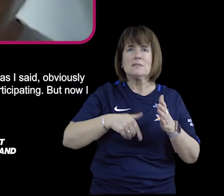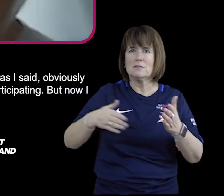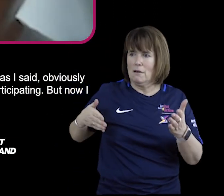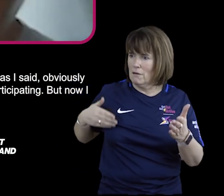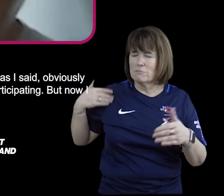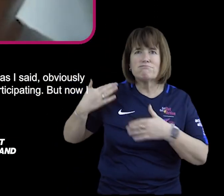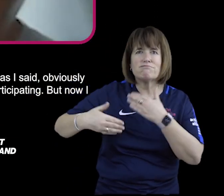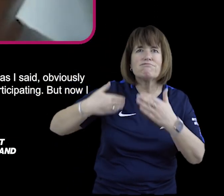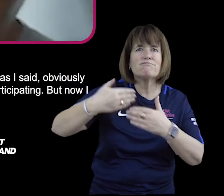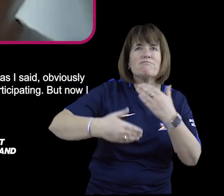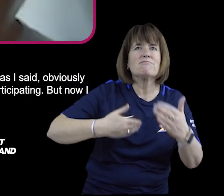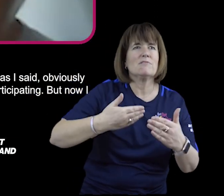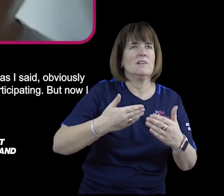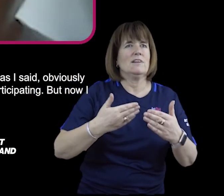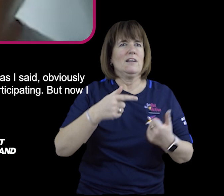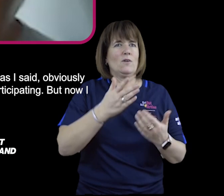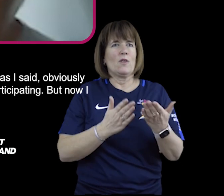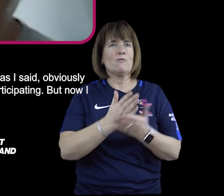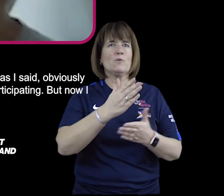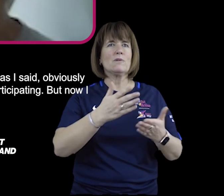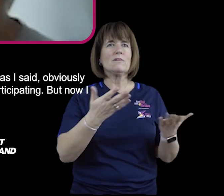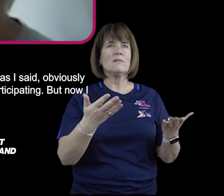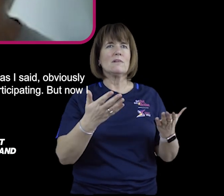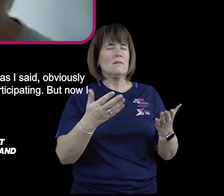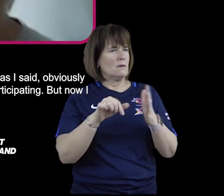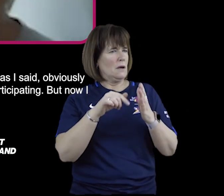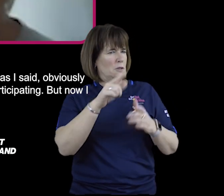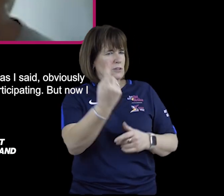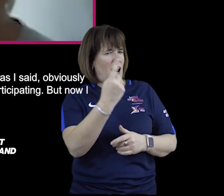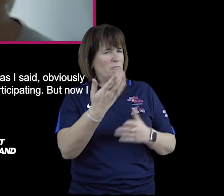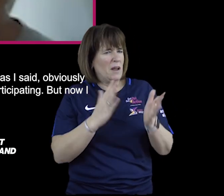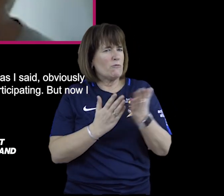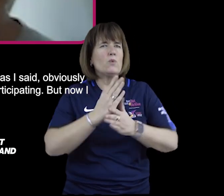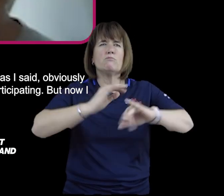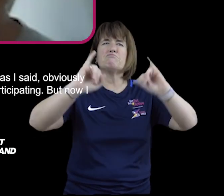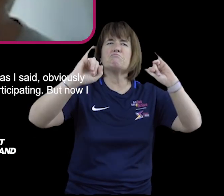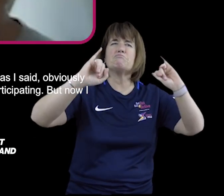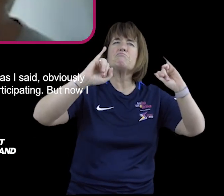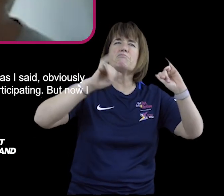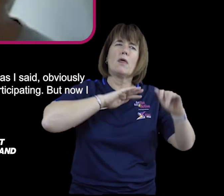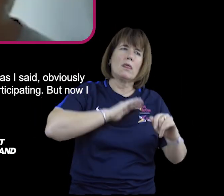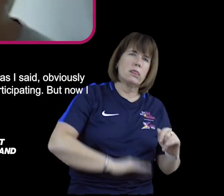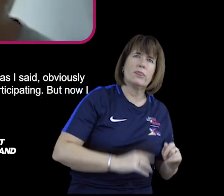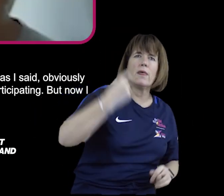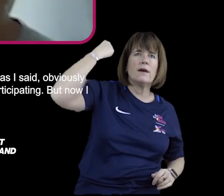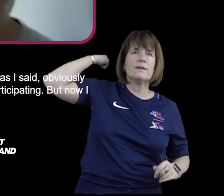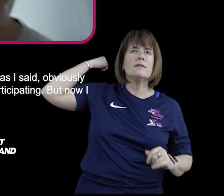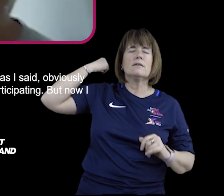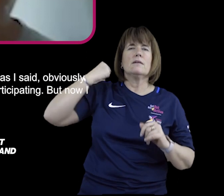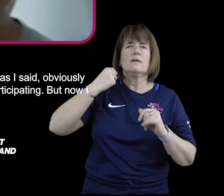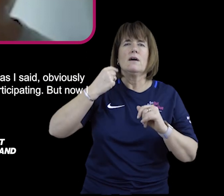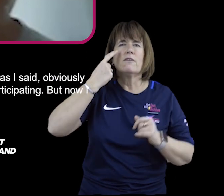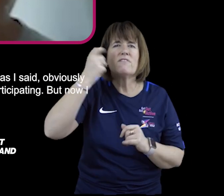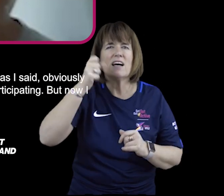your journey with this, because as I said, obviously going through no doubt incredibly dark